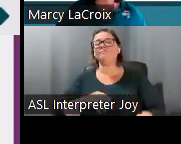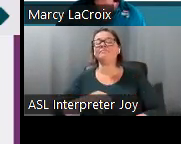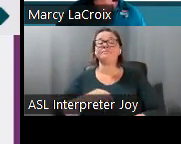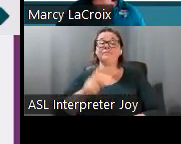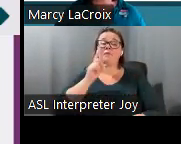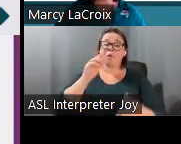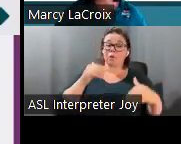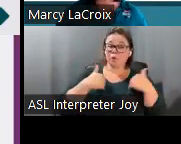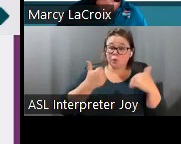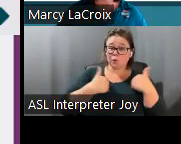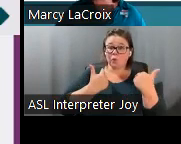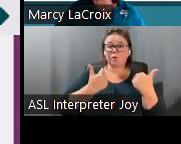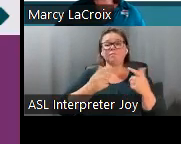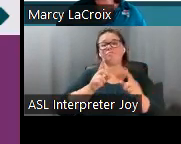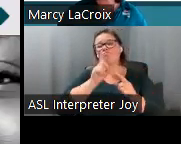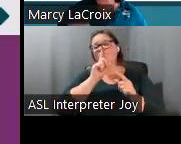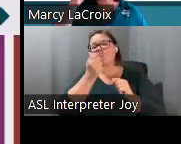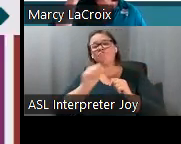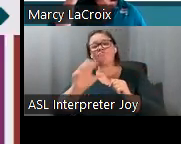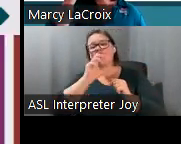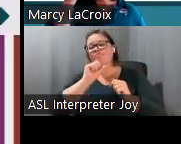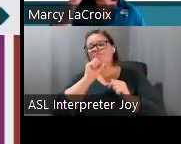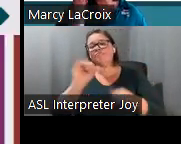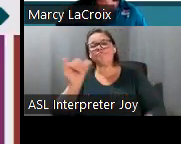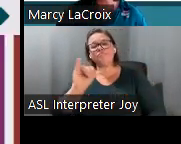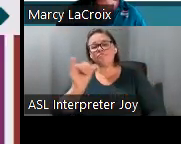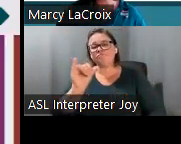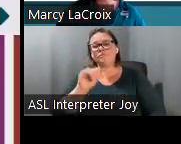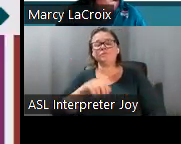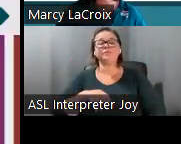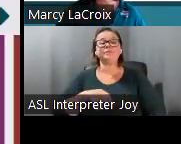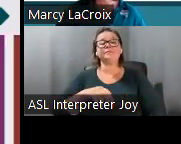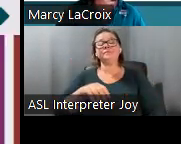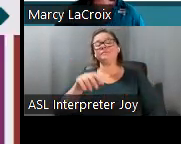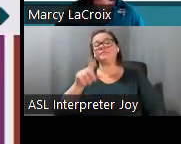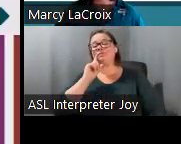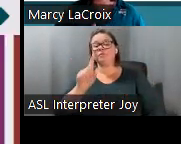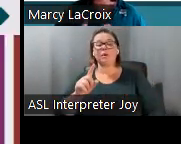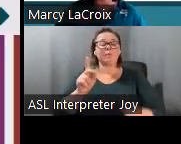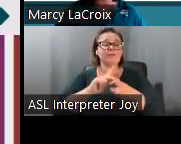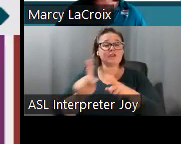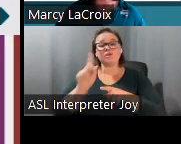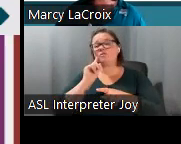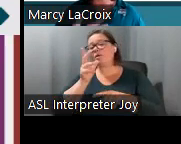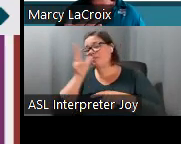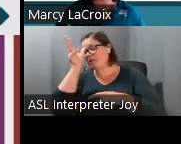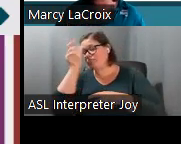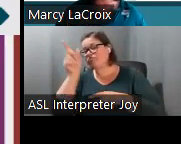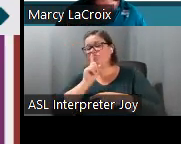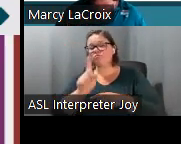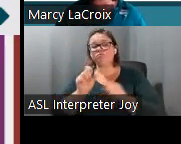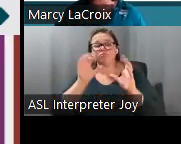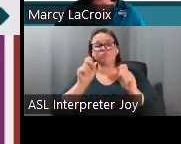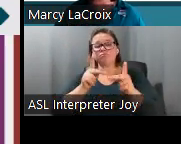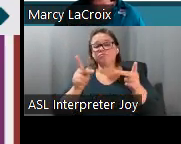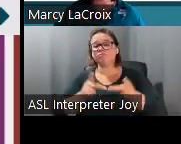really any age, for families, for professionals. And this is an amazing place to start to build your capacity, to